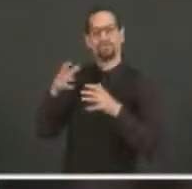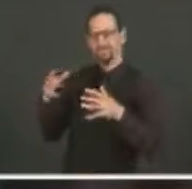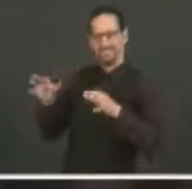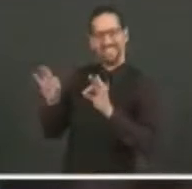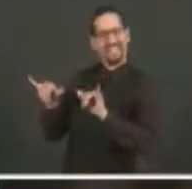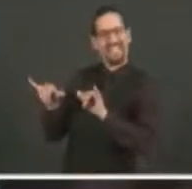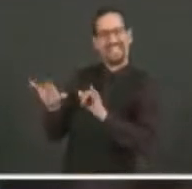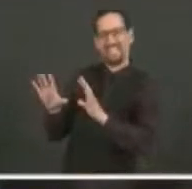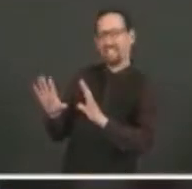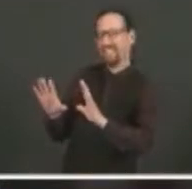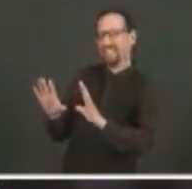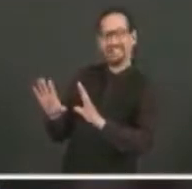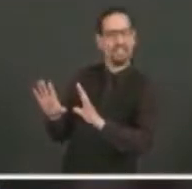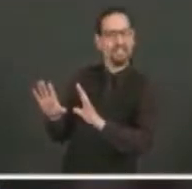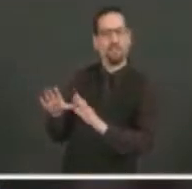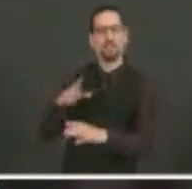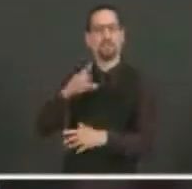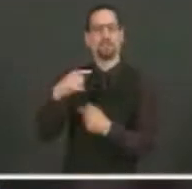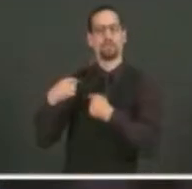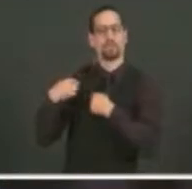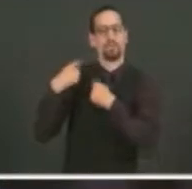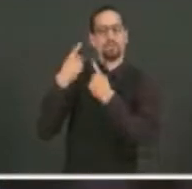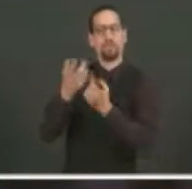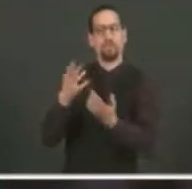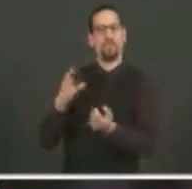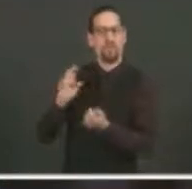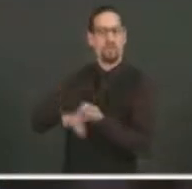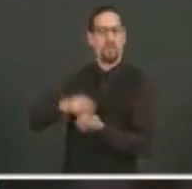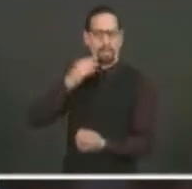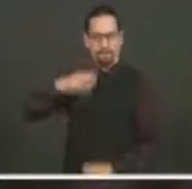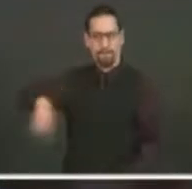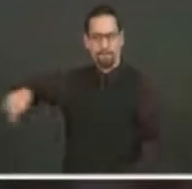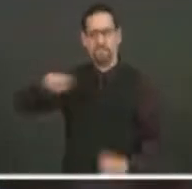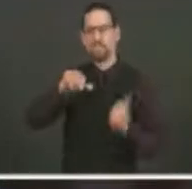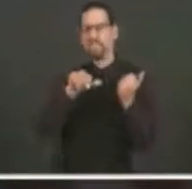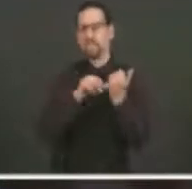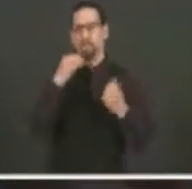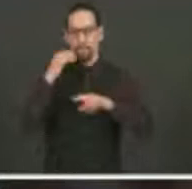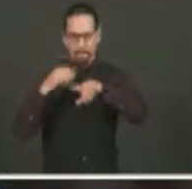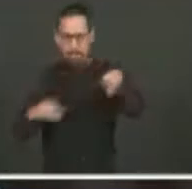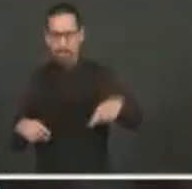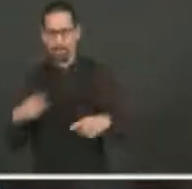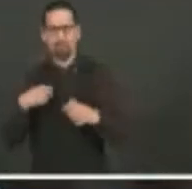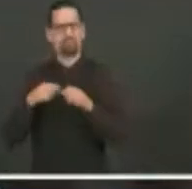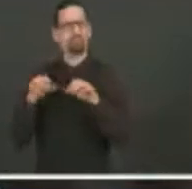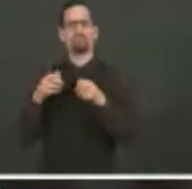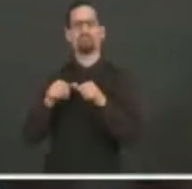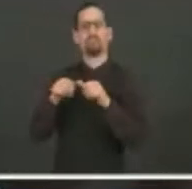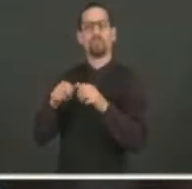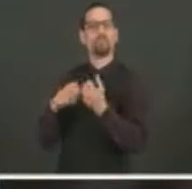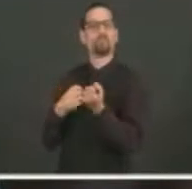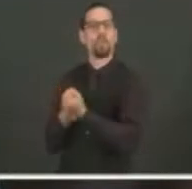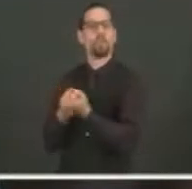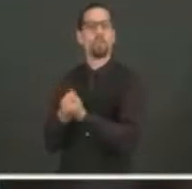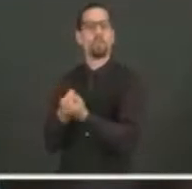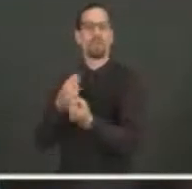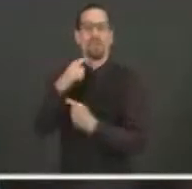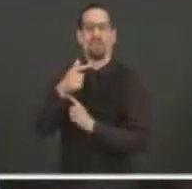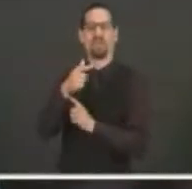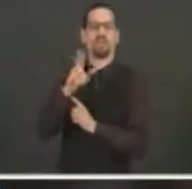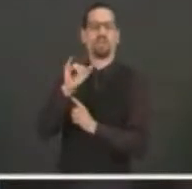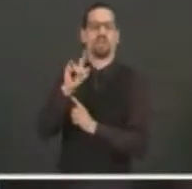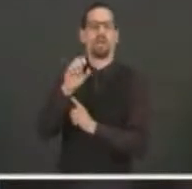with nursing homes and assisted living is provided them guidance about 2 weeks ago on how to develop